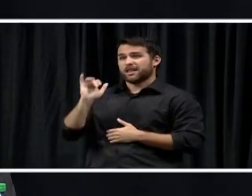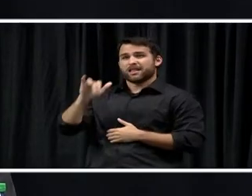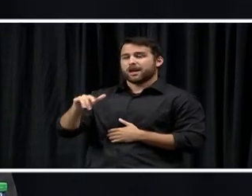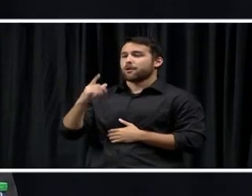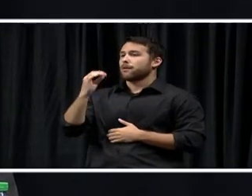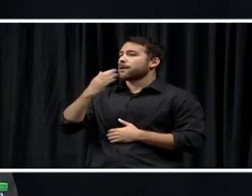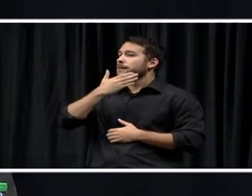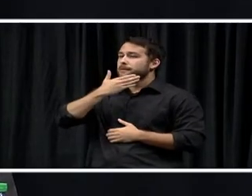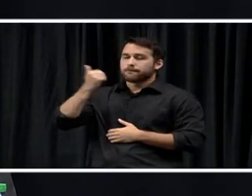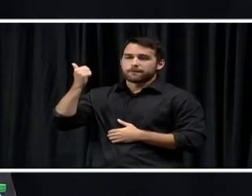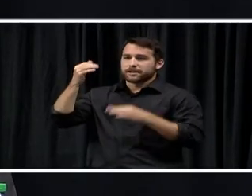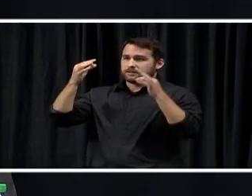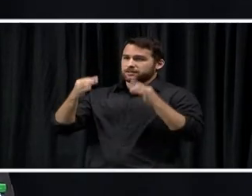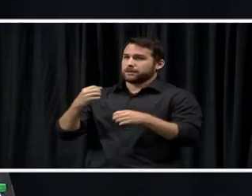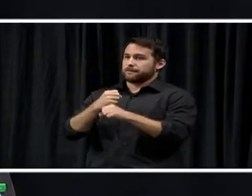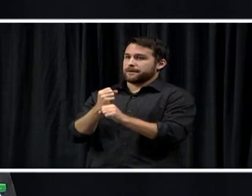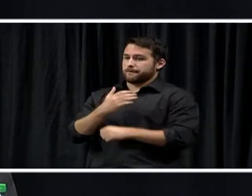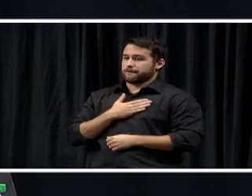decisions I ever made in my life.